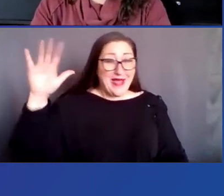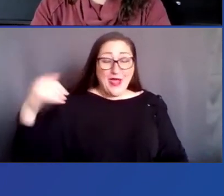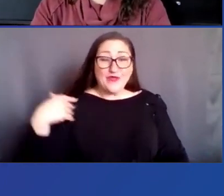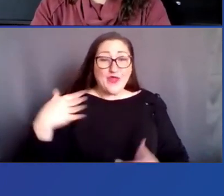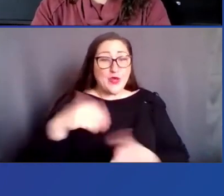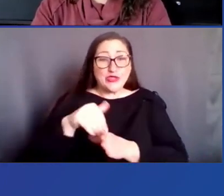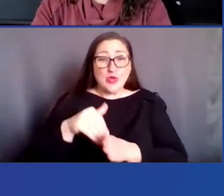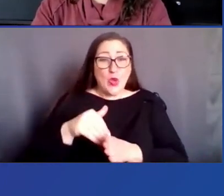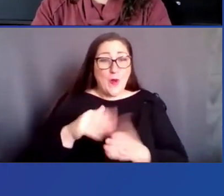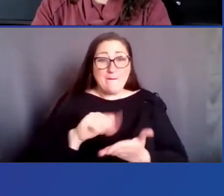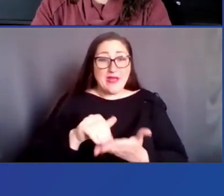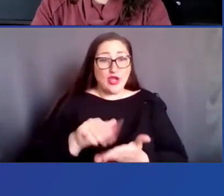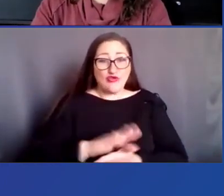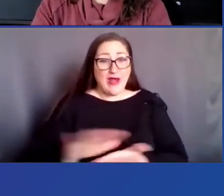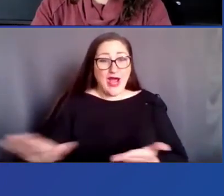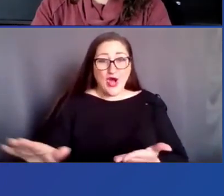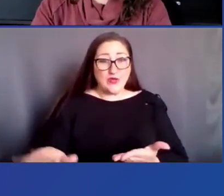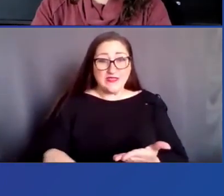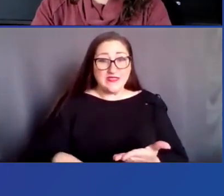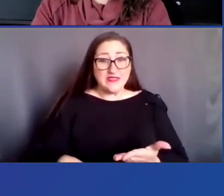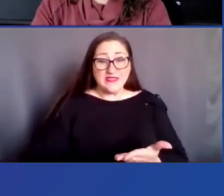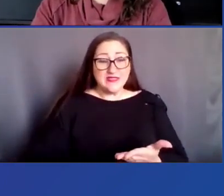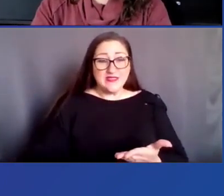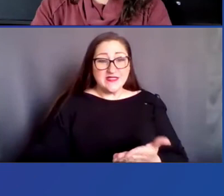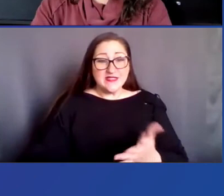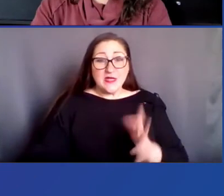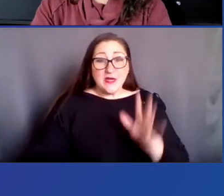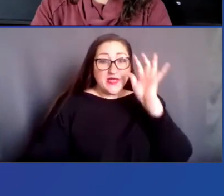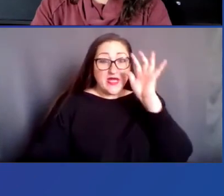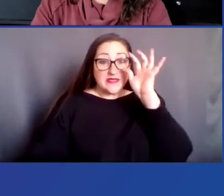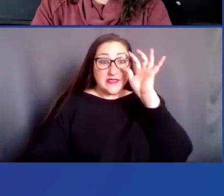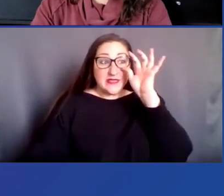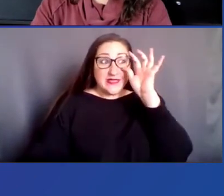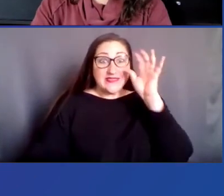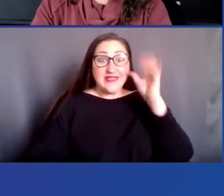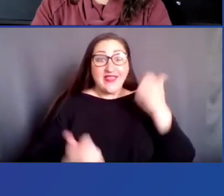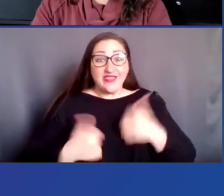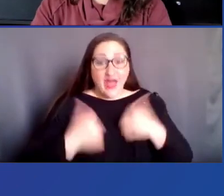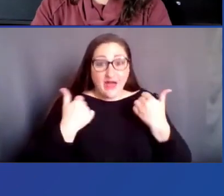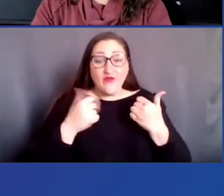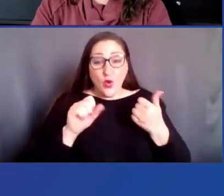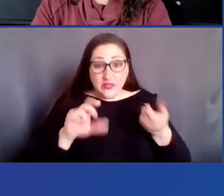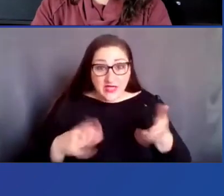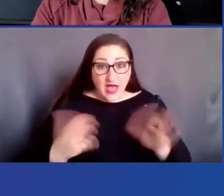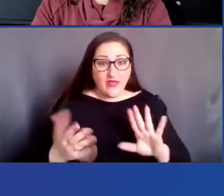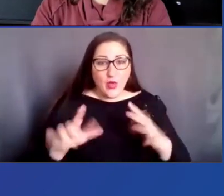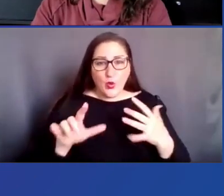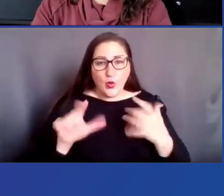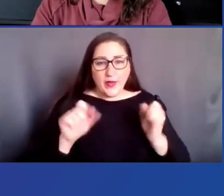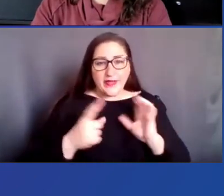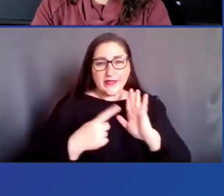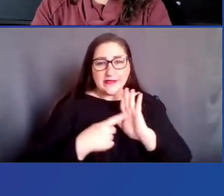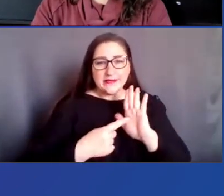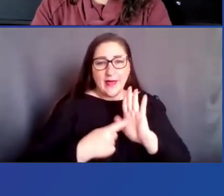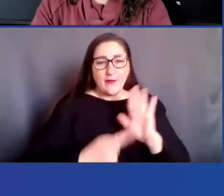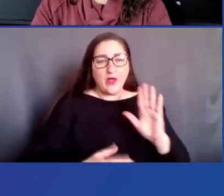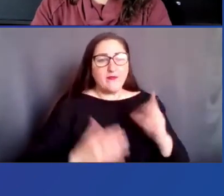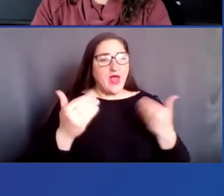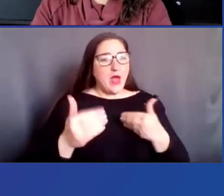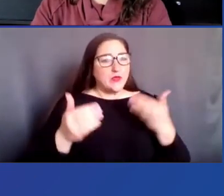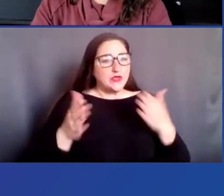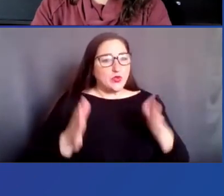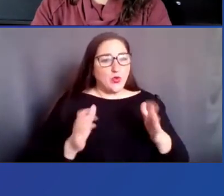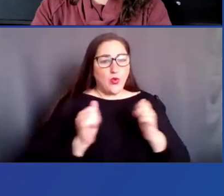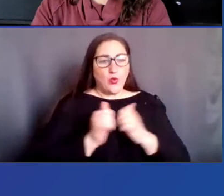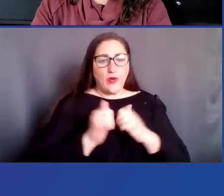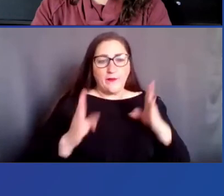for me. Because it truly is life or death. And I get, like, the quick example I'll give is I was in a room folks